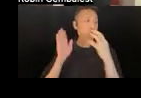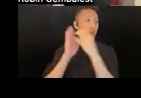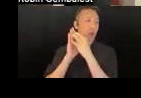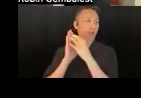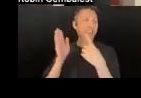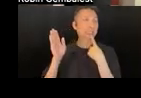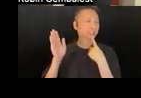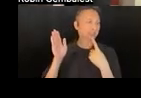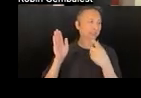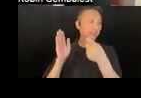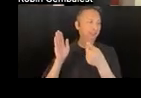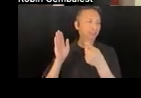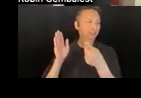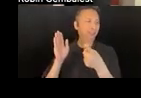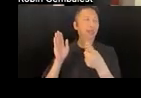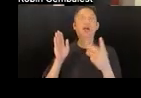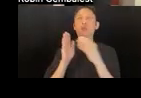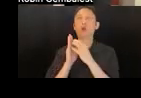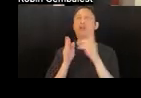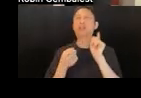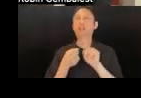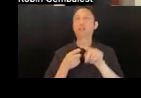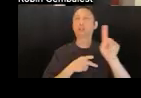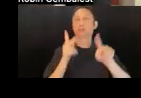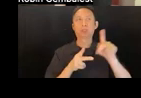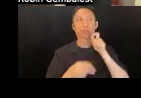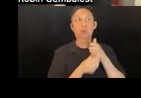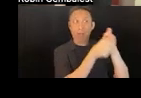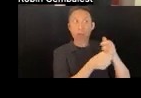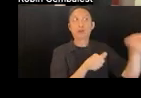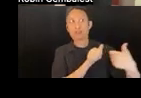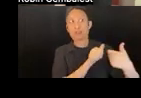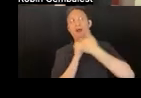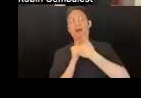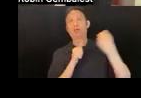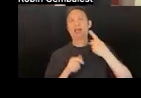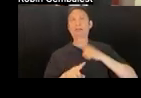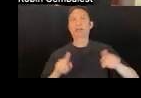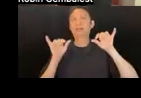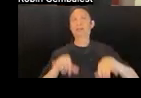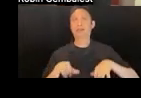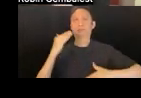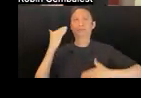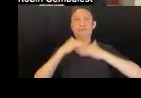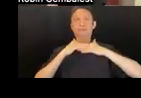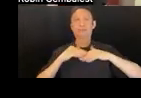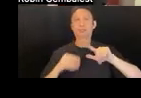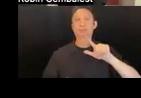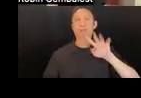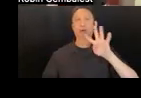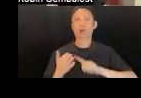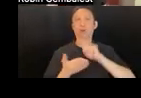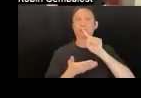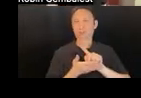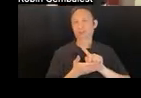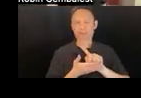go to only people that you follow that follow back, and they're only up for 24 hours. So you do have to, if it's for an event, as we